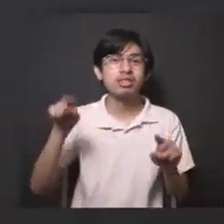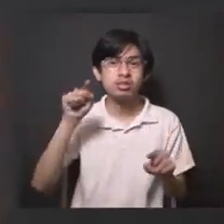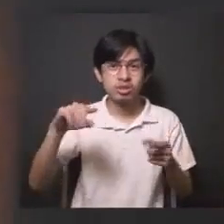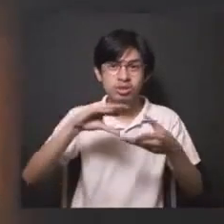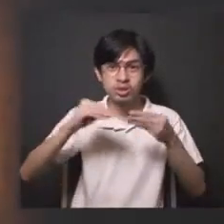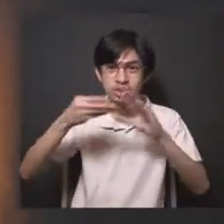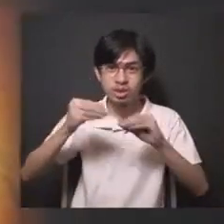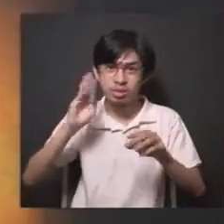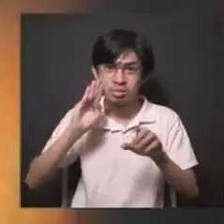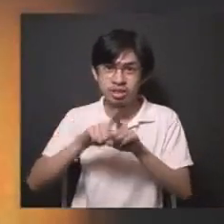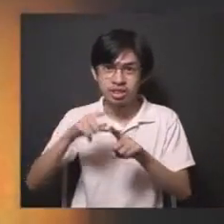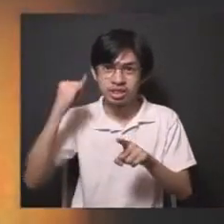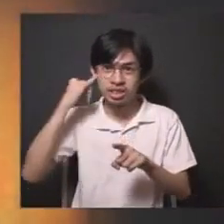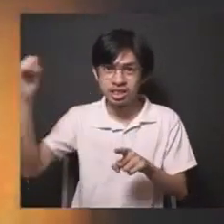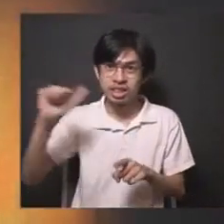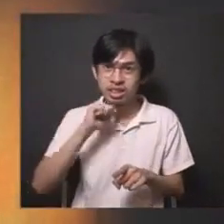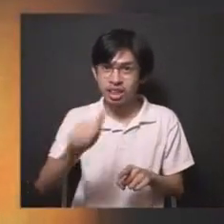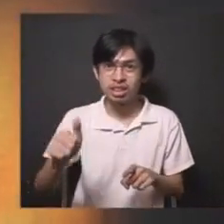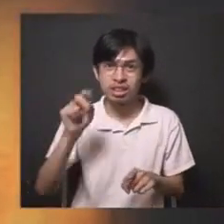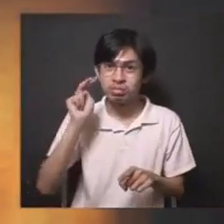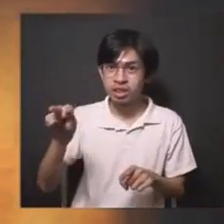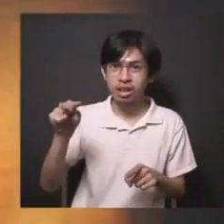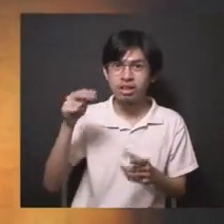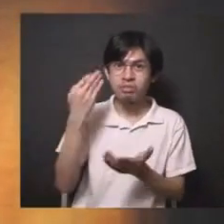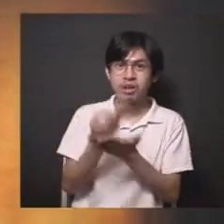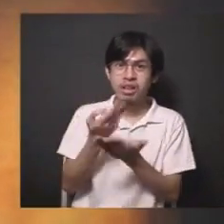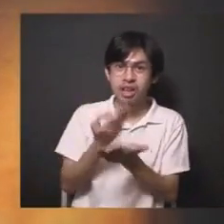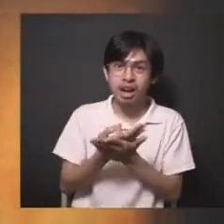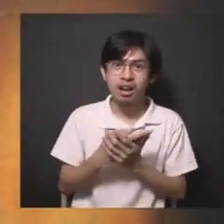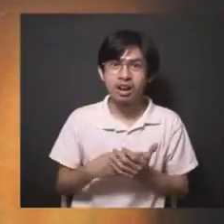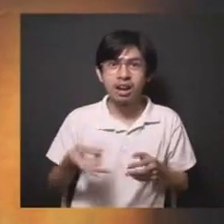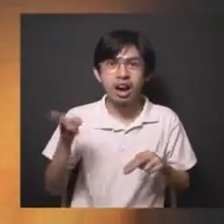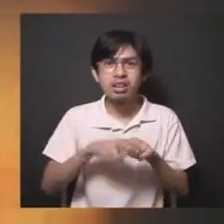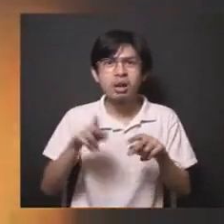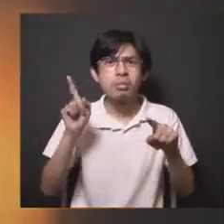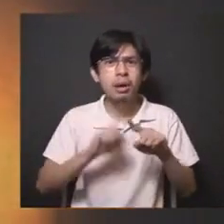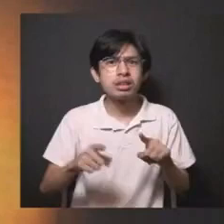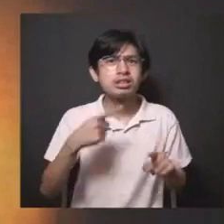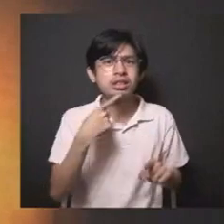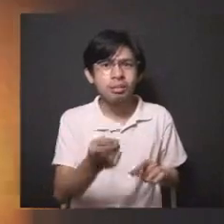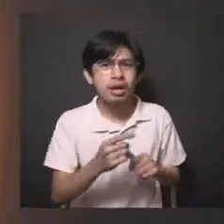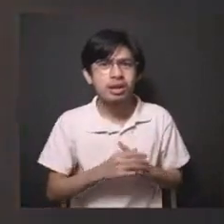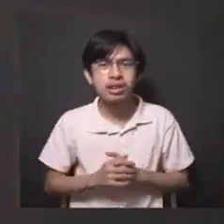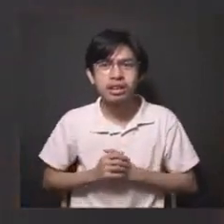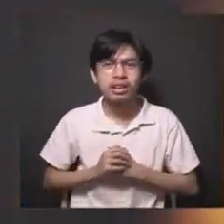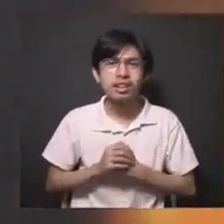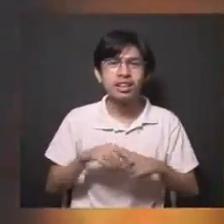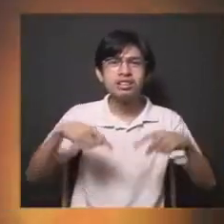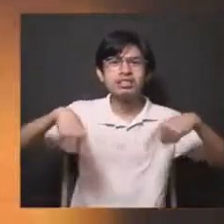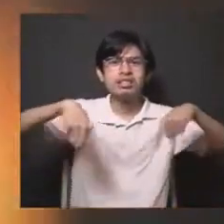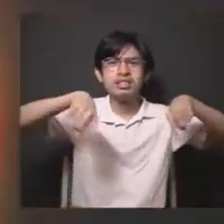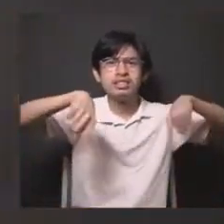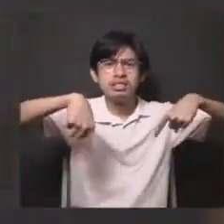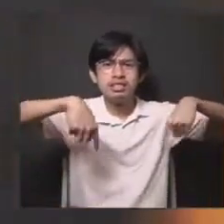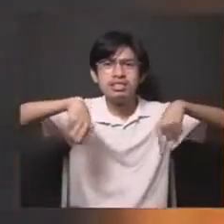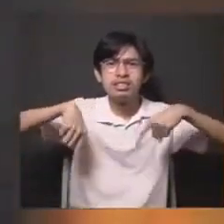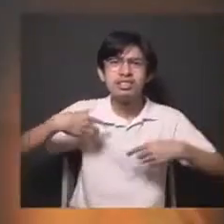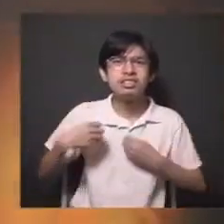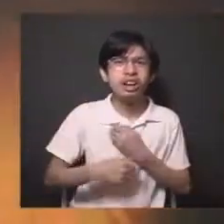They saw extra money, but instead they said, trembling, "What has God done to us?"